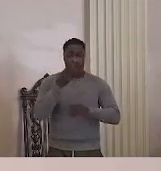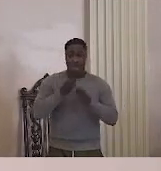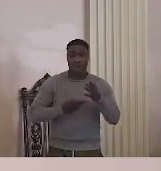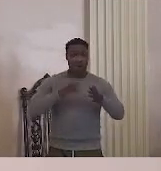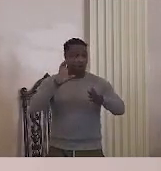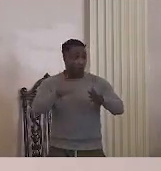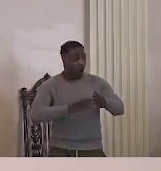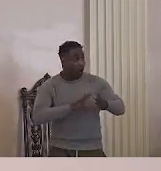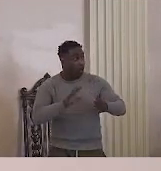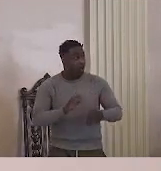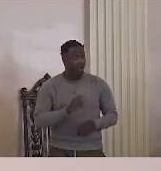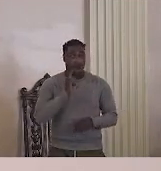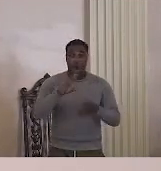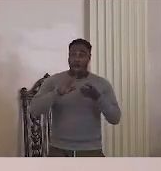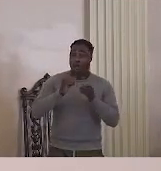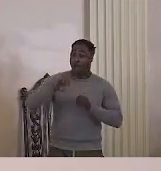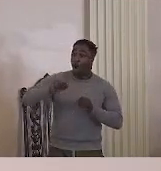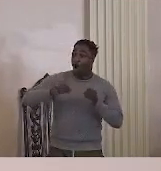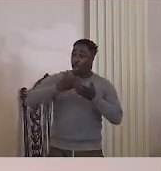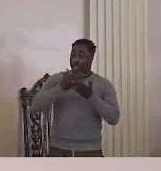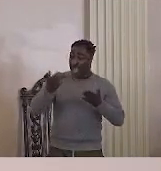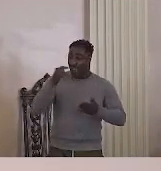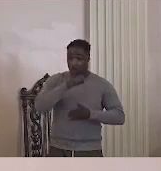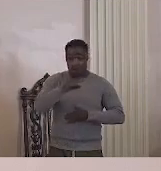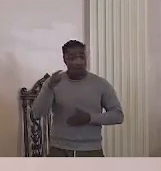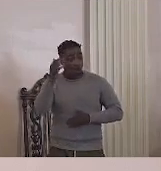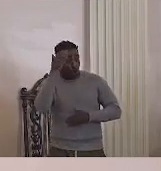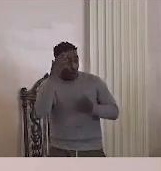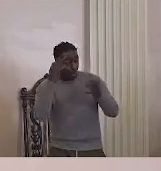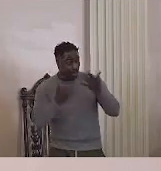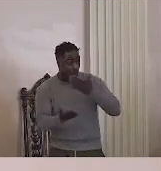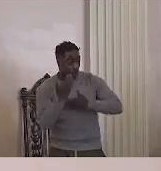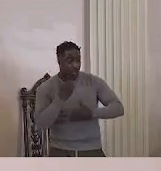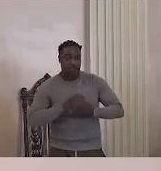choirs, there are a number of other things for you to note this morning.